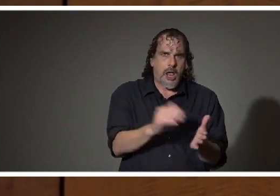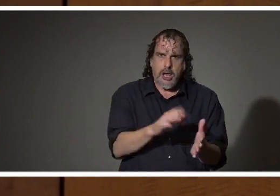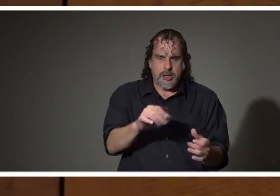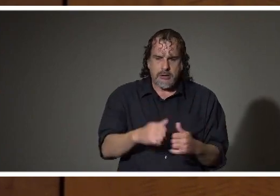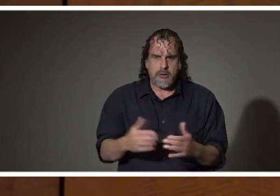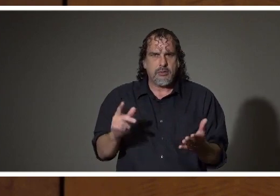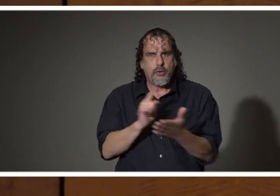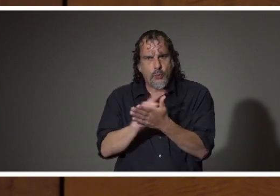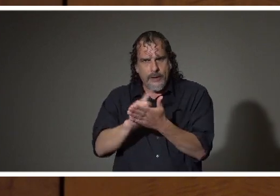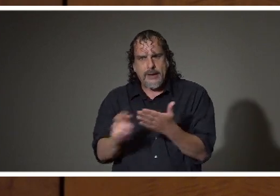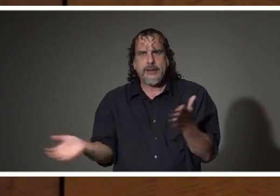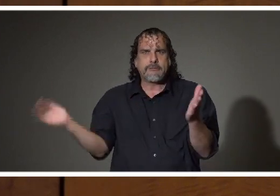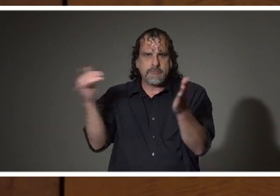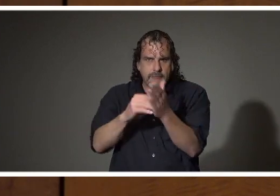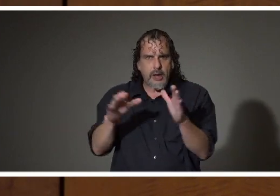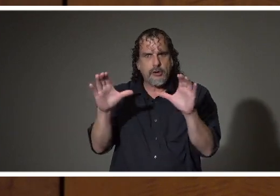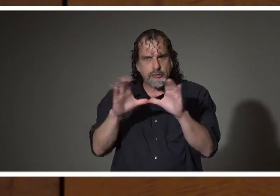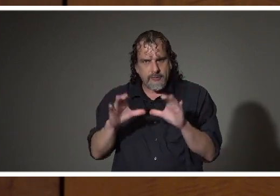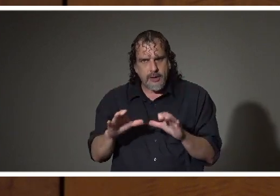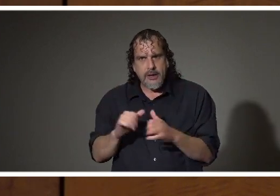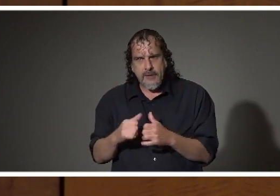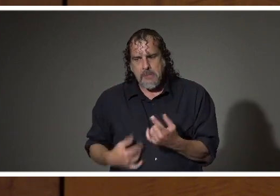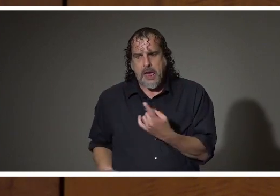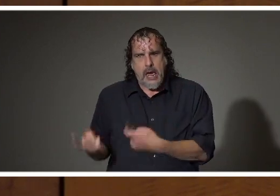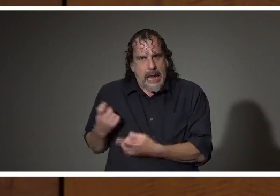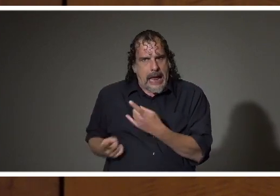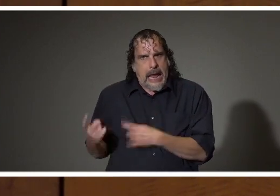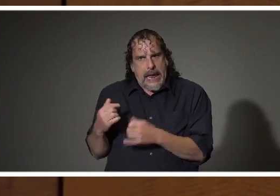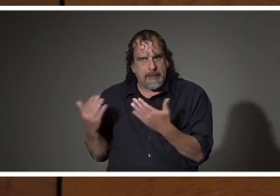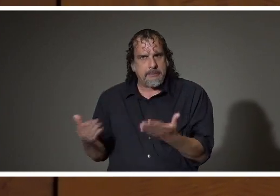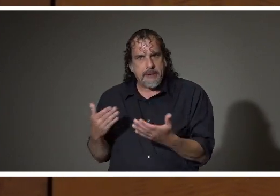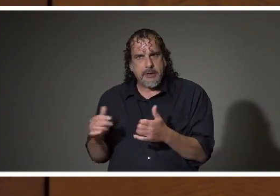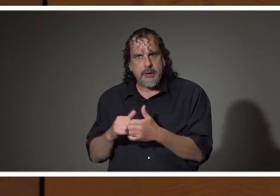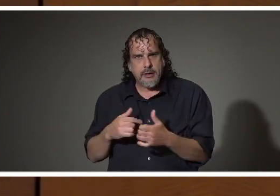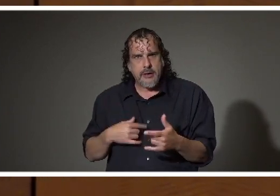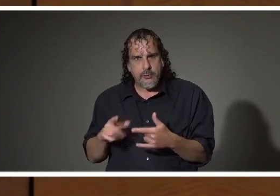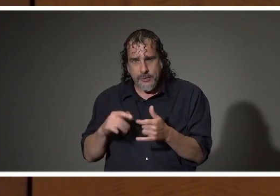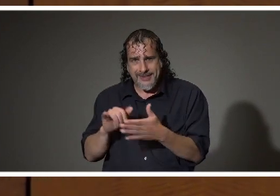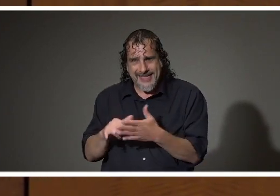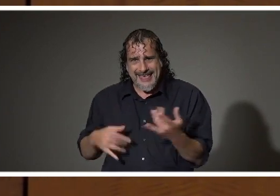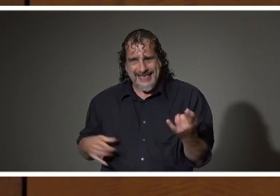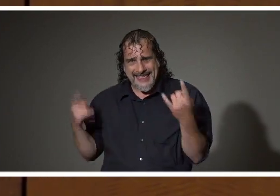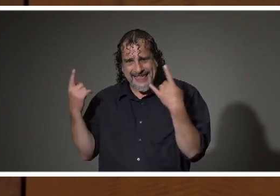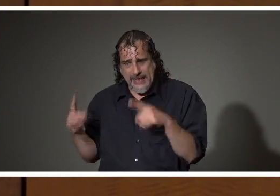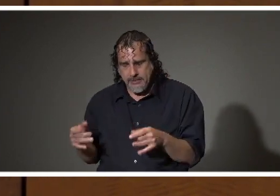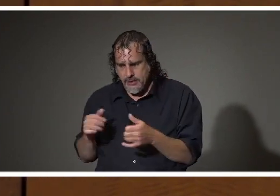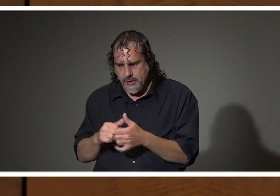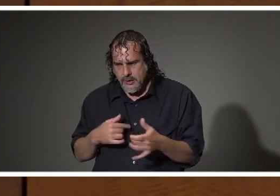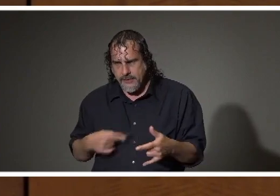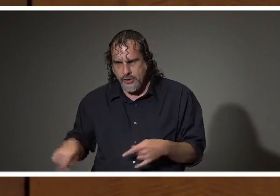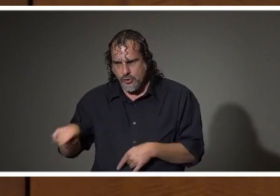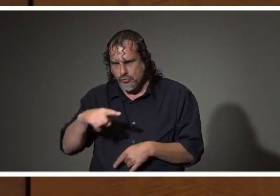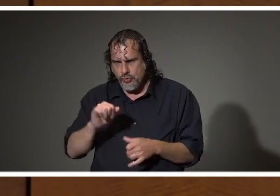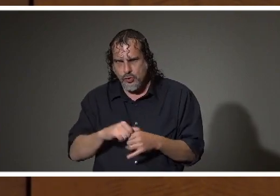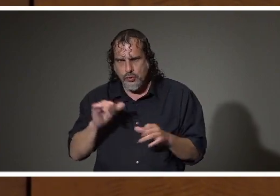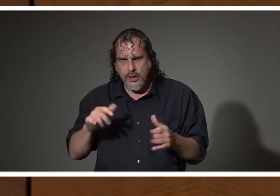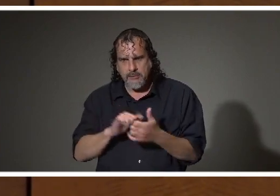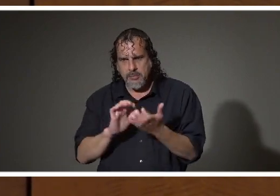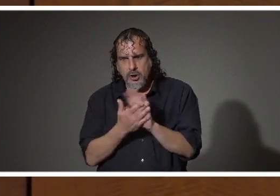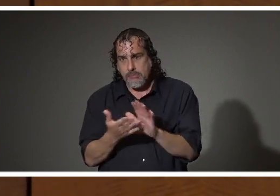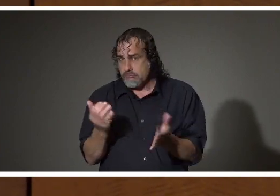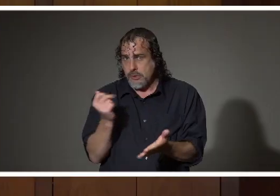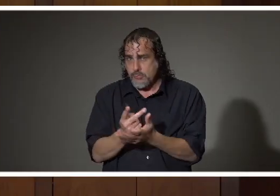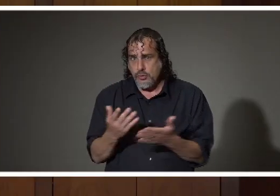certification. Additional questions may be forthcoming, and once those additional questions are forthcoming, you can then become eligible.